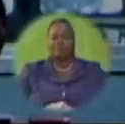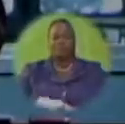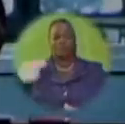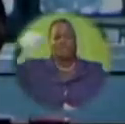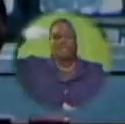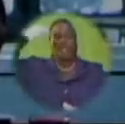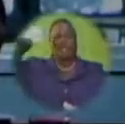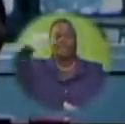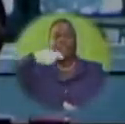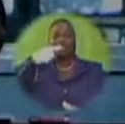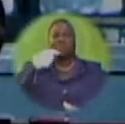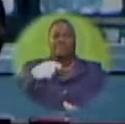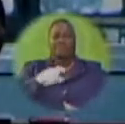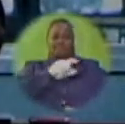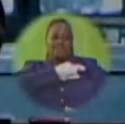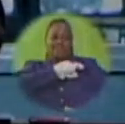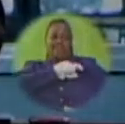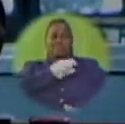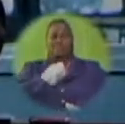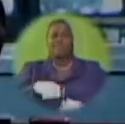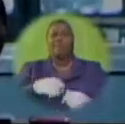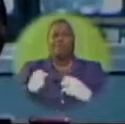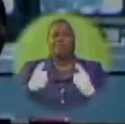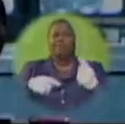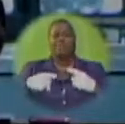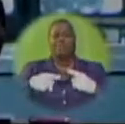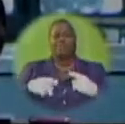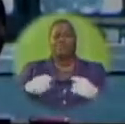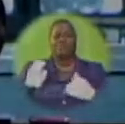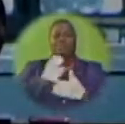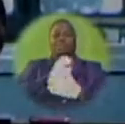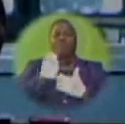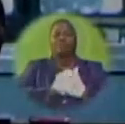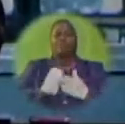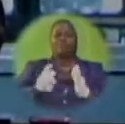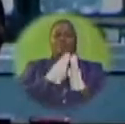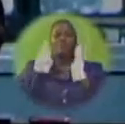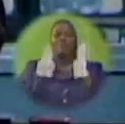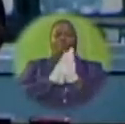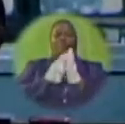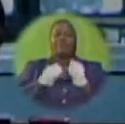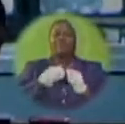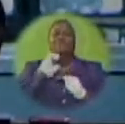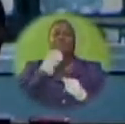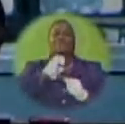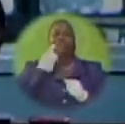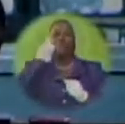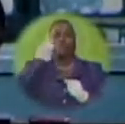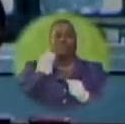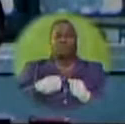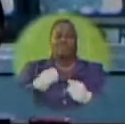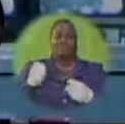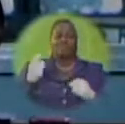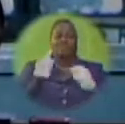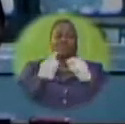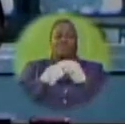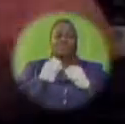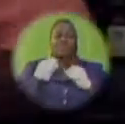Bernard says character plays a critical role when the body considers one to join the